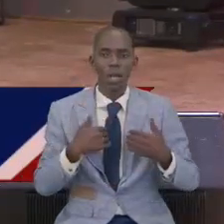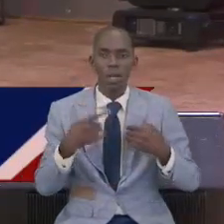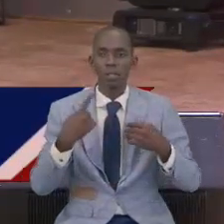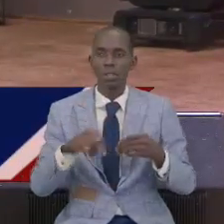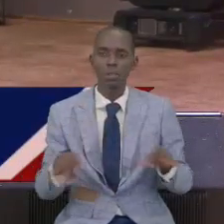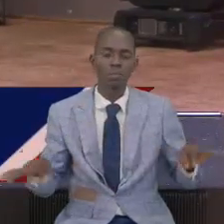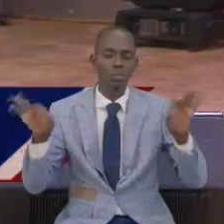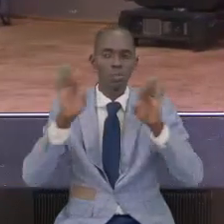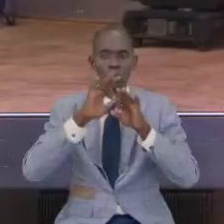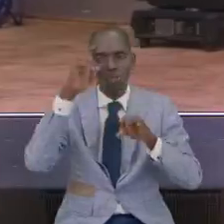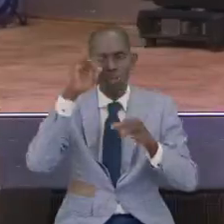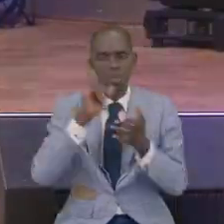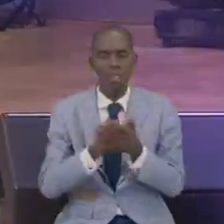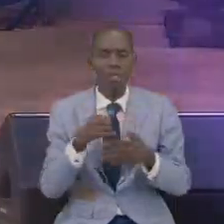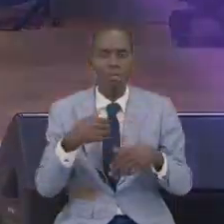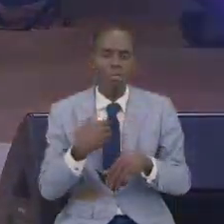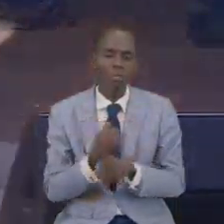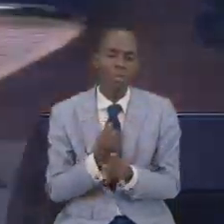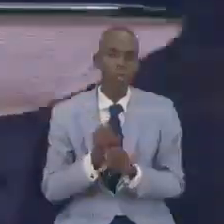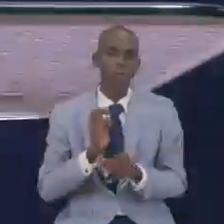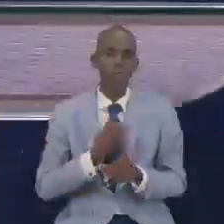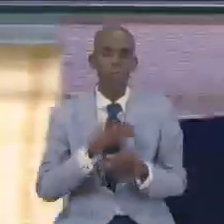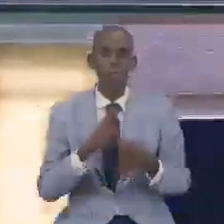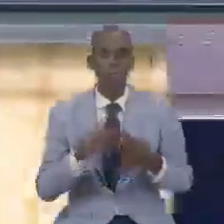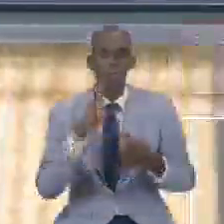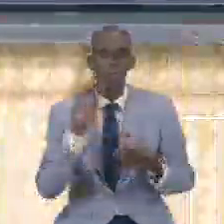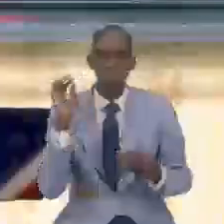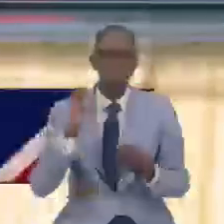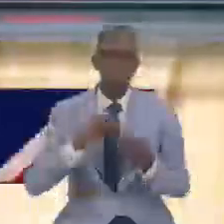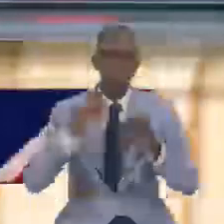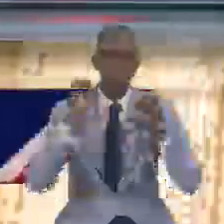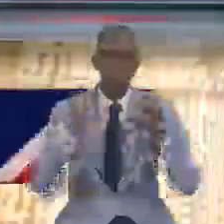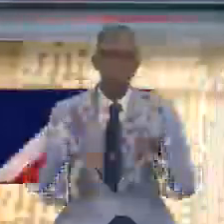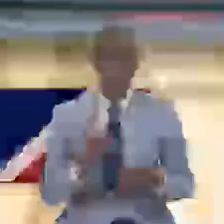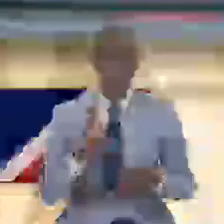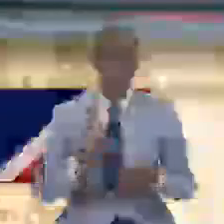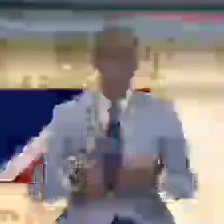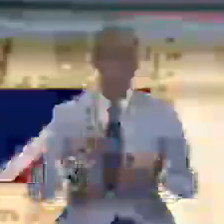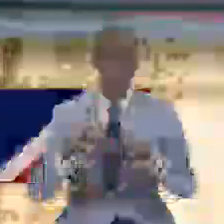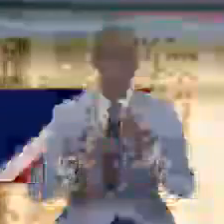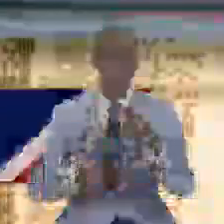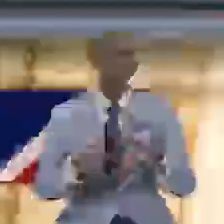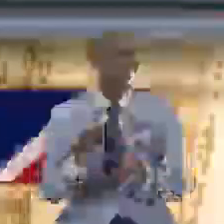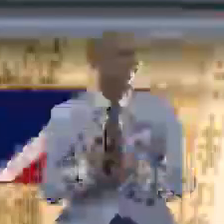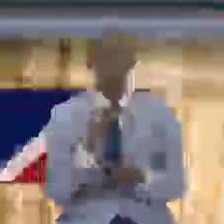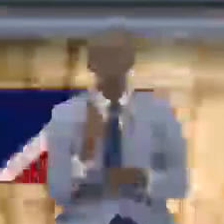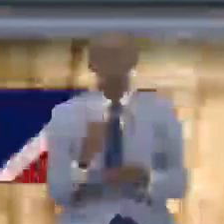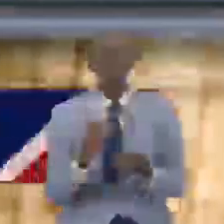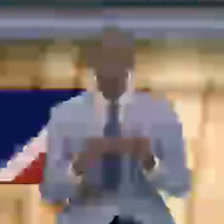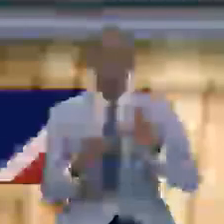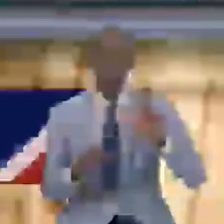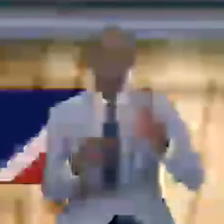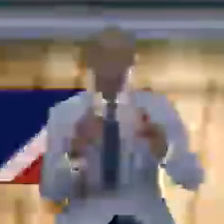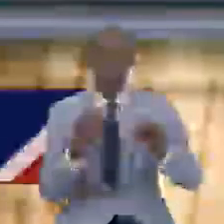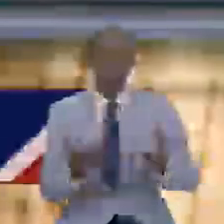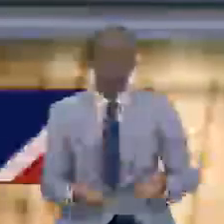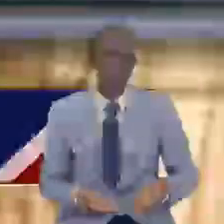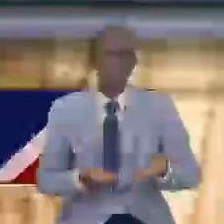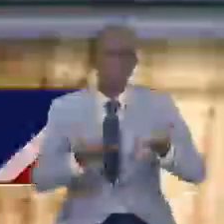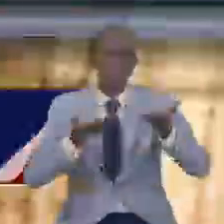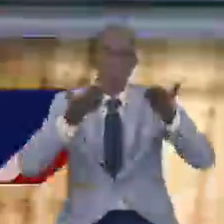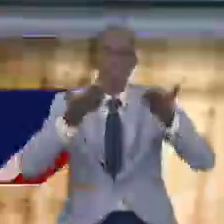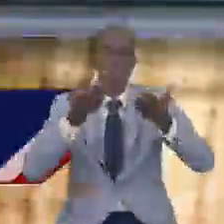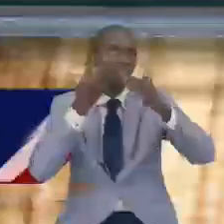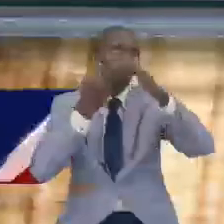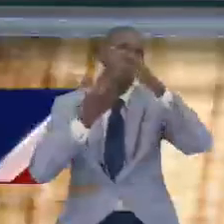than worldly warriors. Number three, the elevated vision. elevated vision. You see, it says God gave